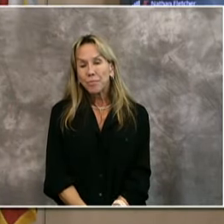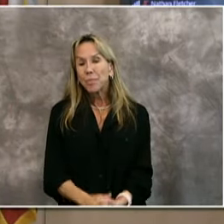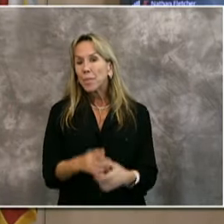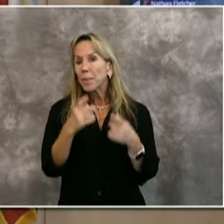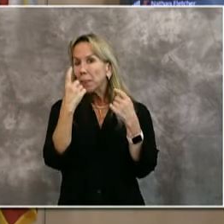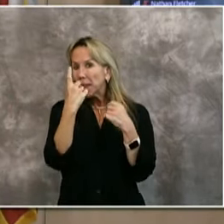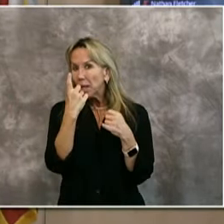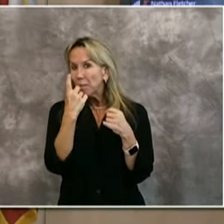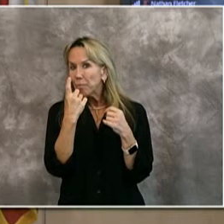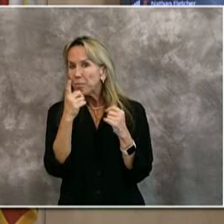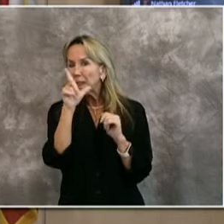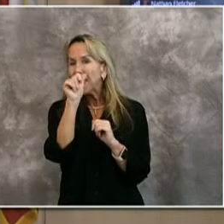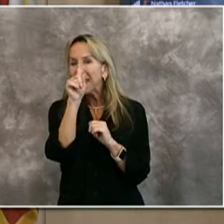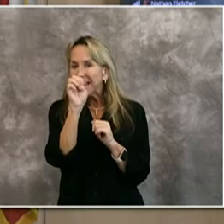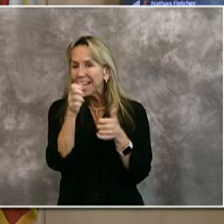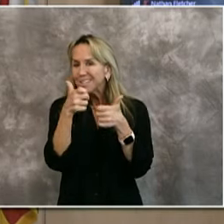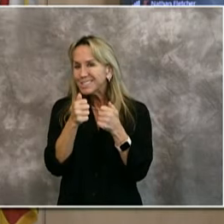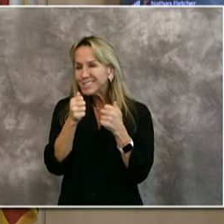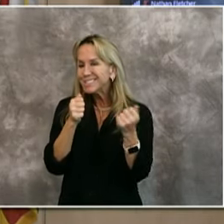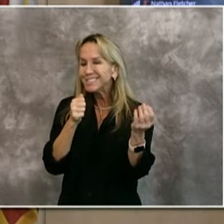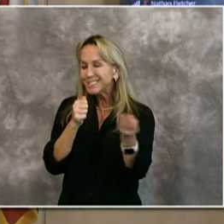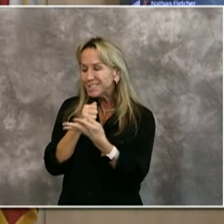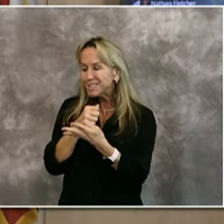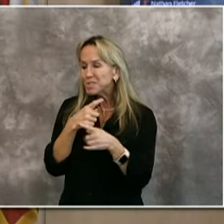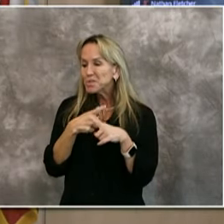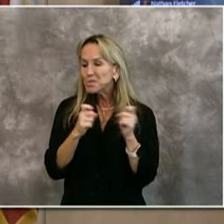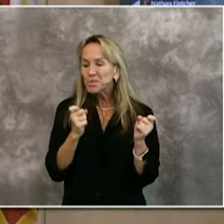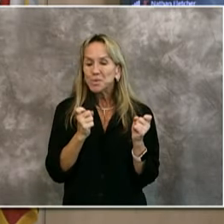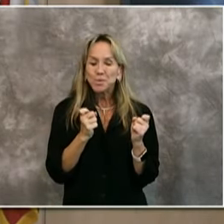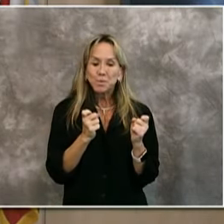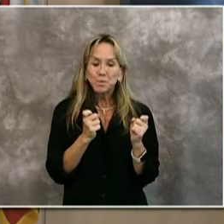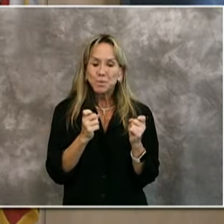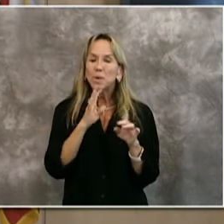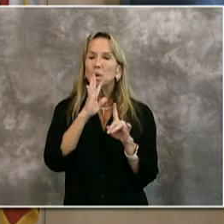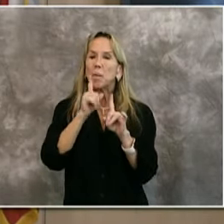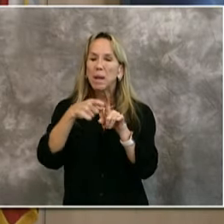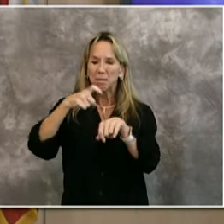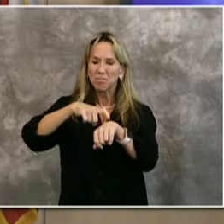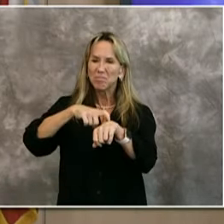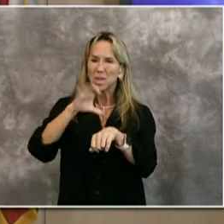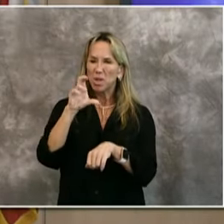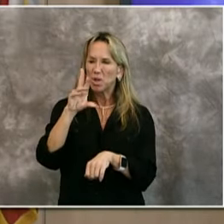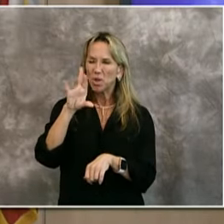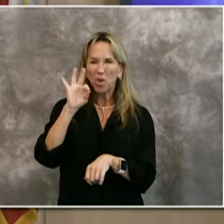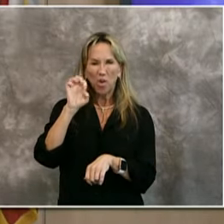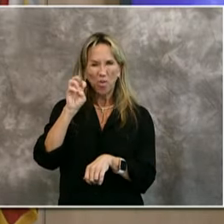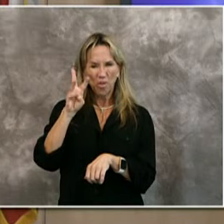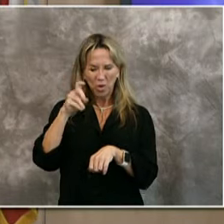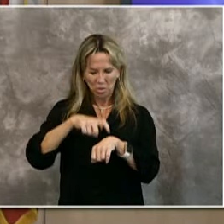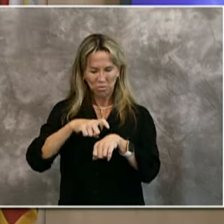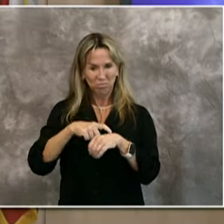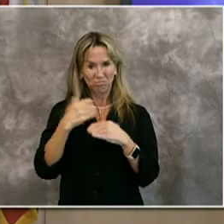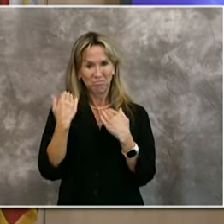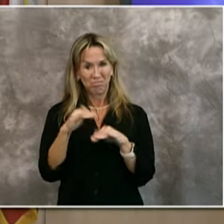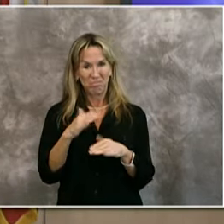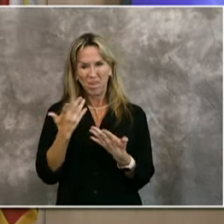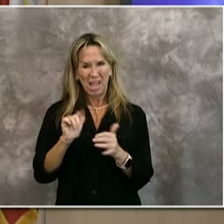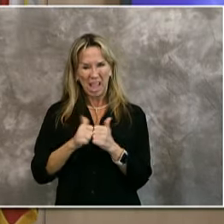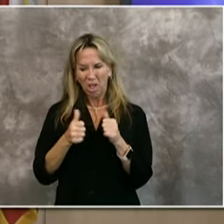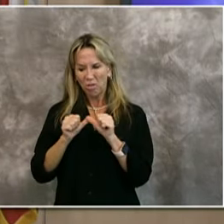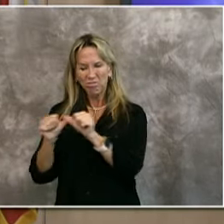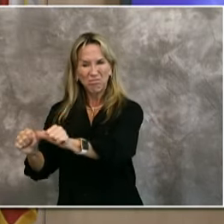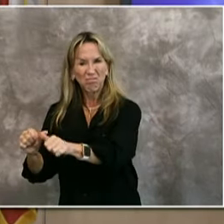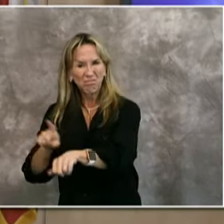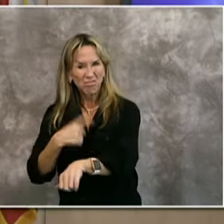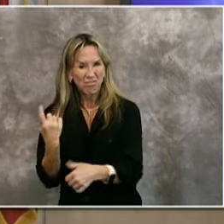We had one late coming text message, and this is regarding the curfew and the duration of it, and Dr. Wooten will respond.